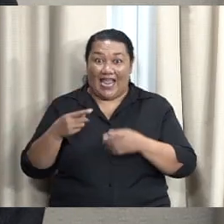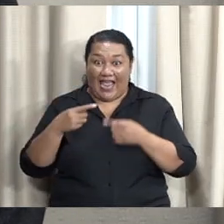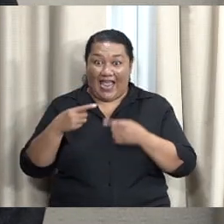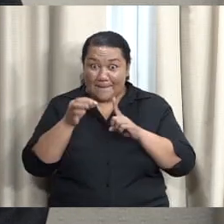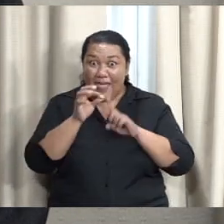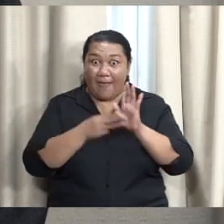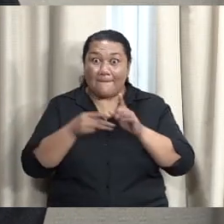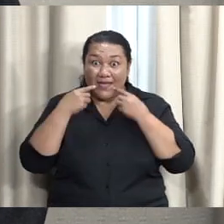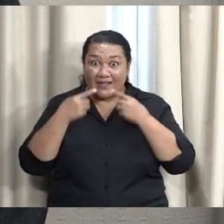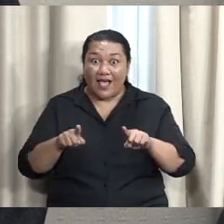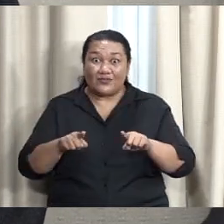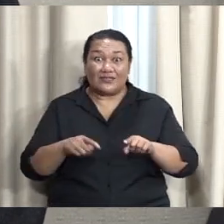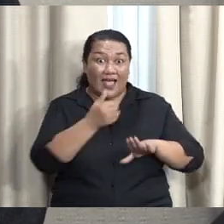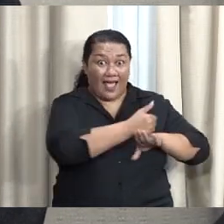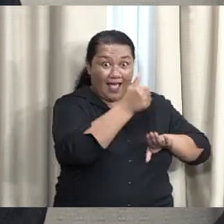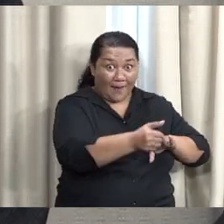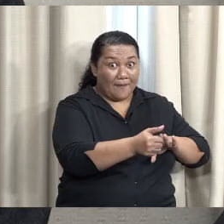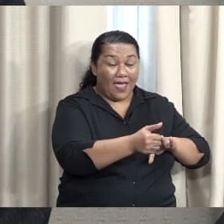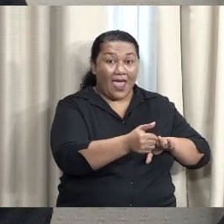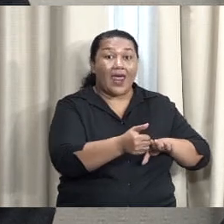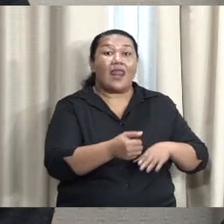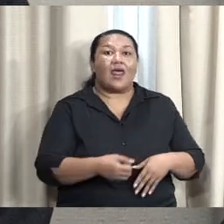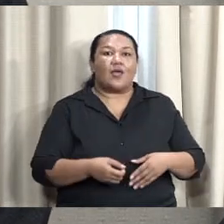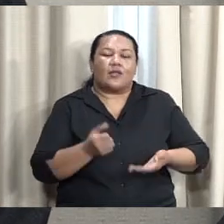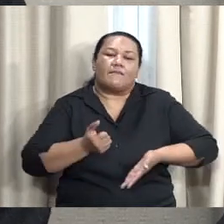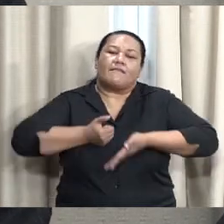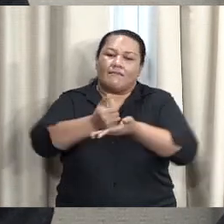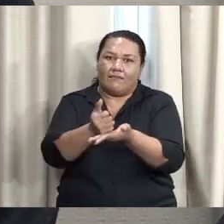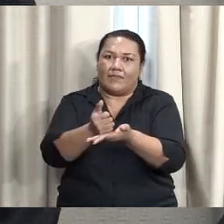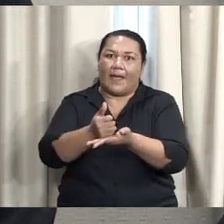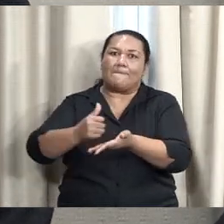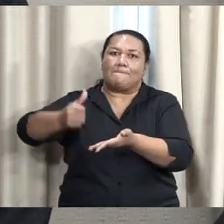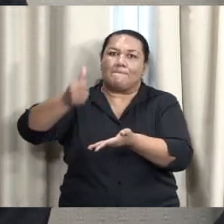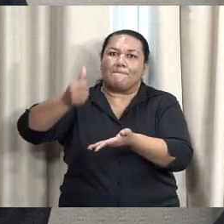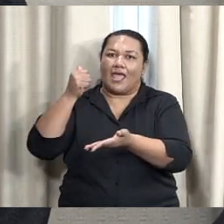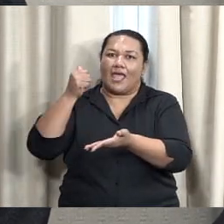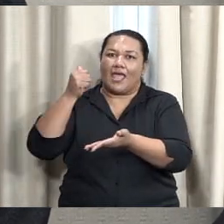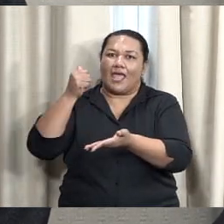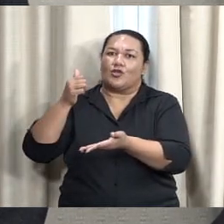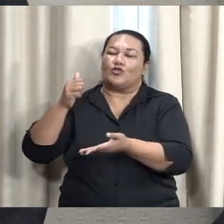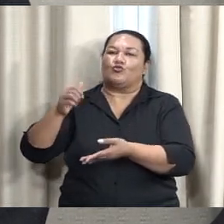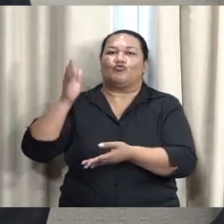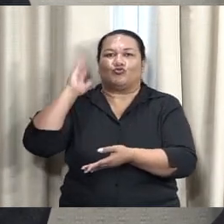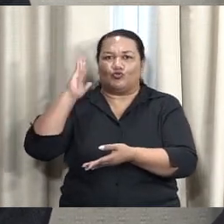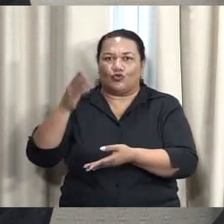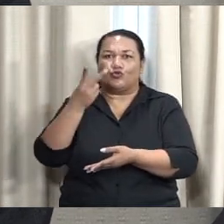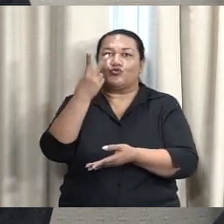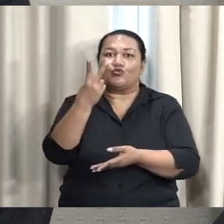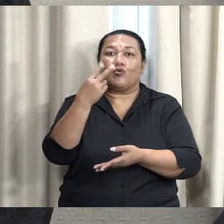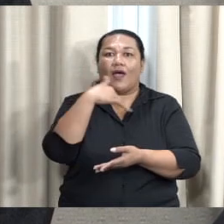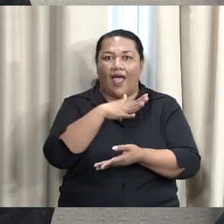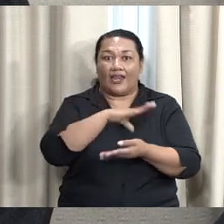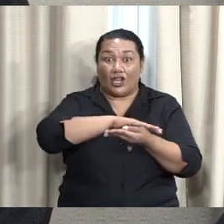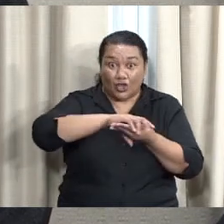the coalition government will provide a back to school support of $200 per